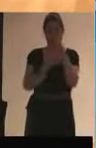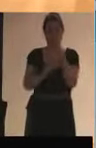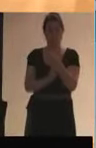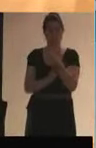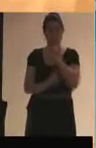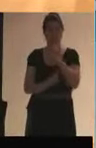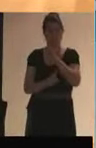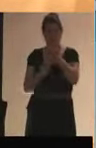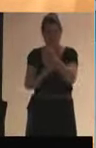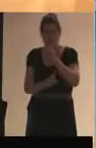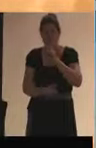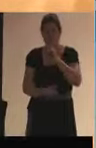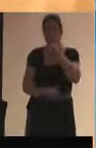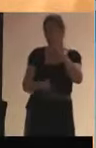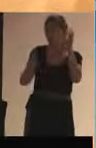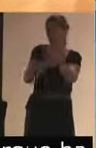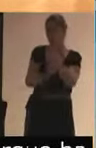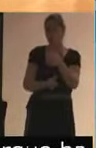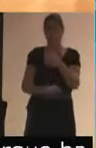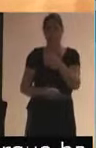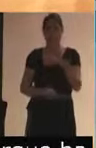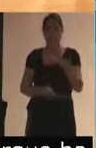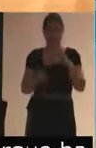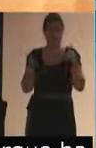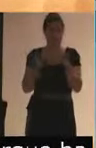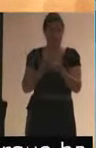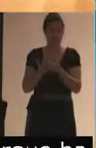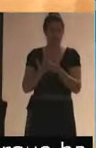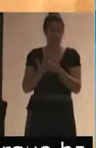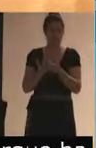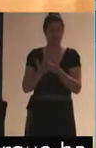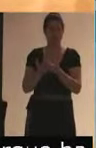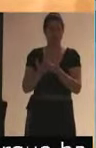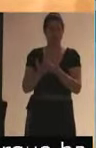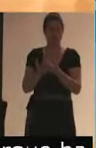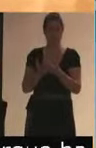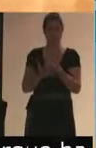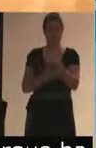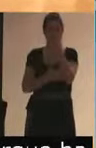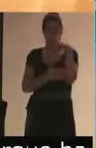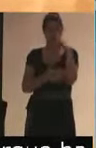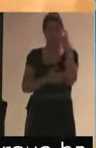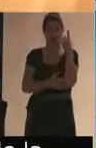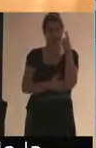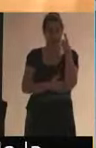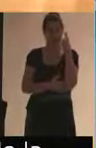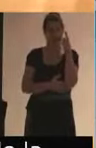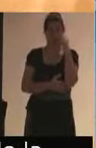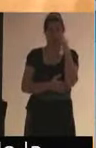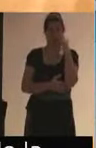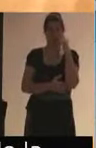We have managed to explain why it was achieved. The very